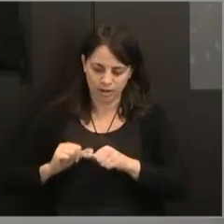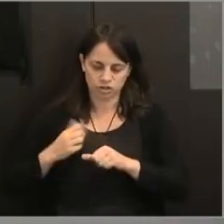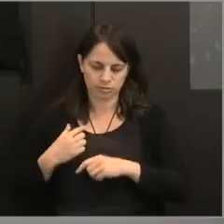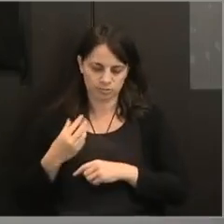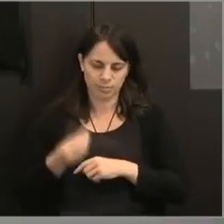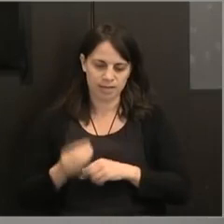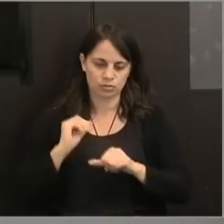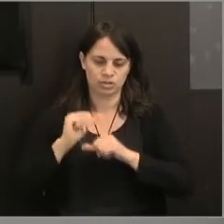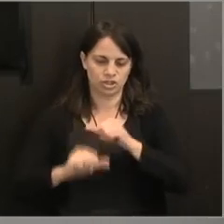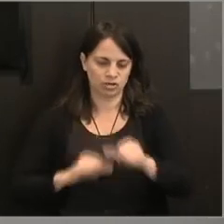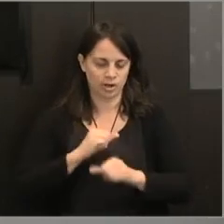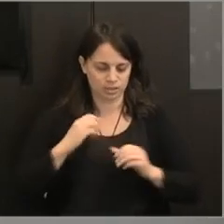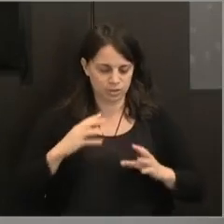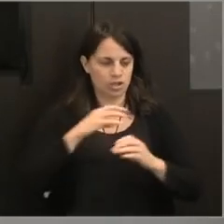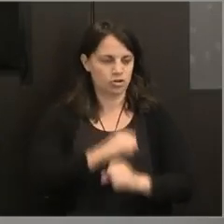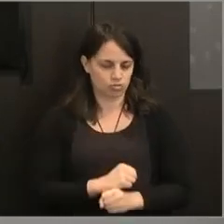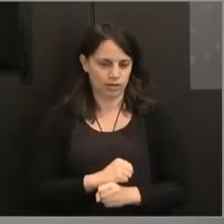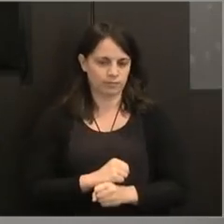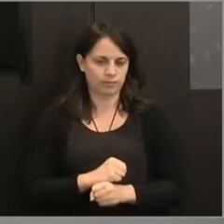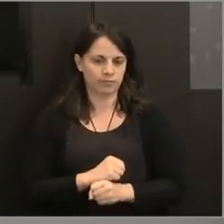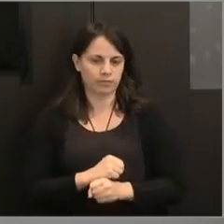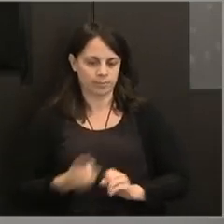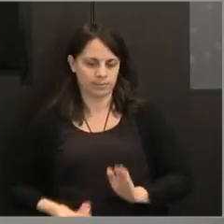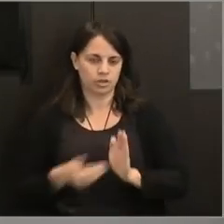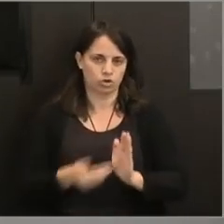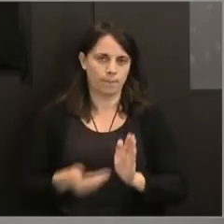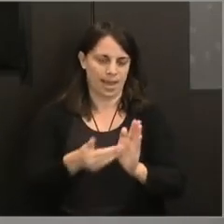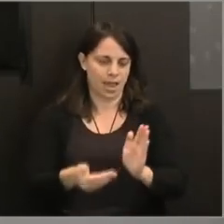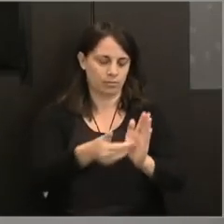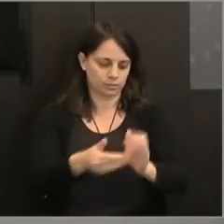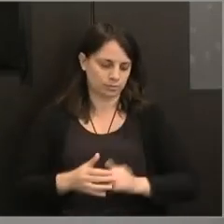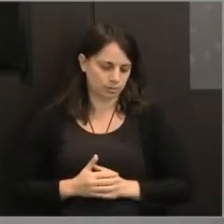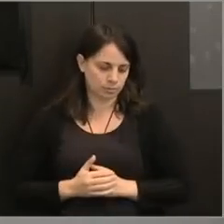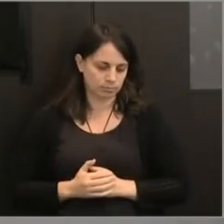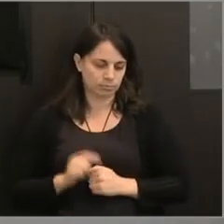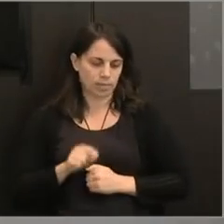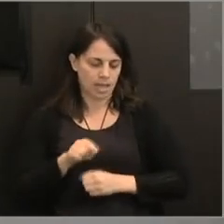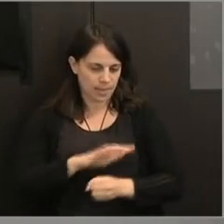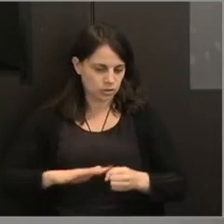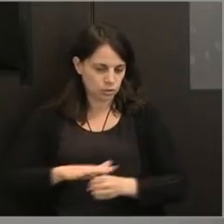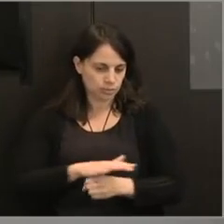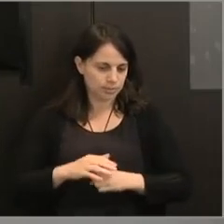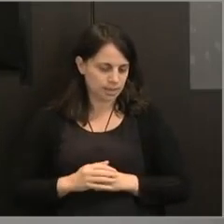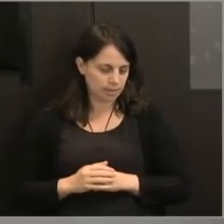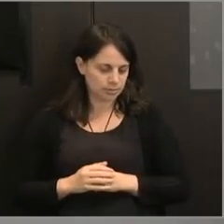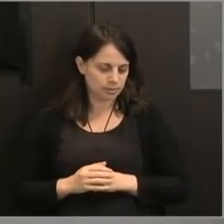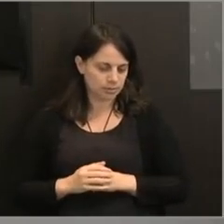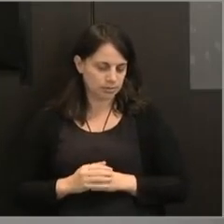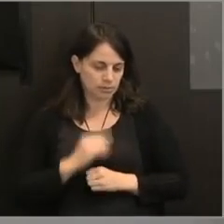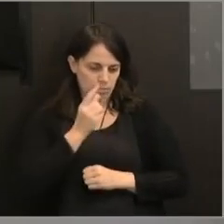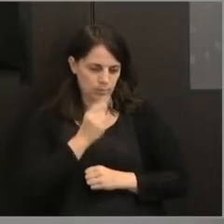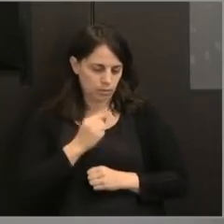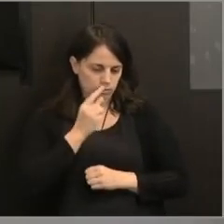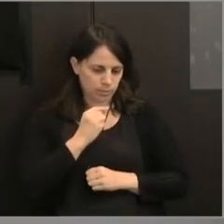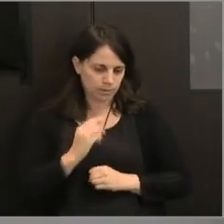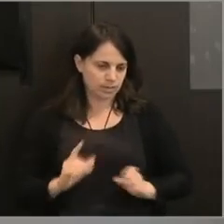that compounds the trauma of the other takings. In such circumstances, the possibility of